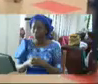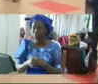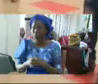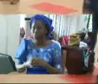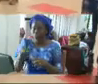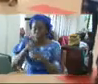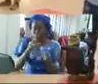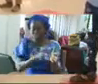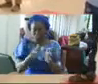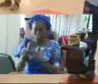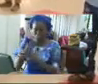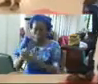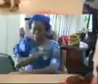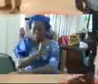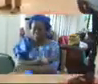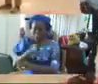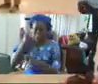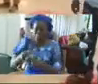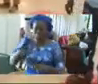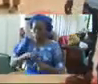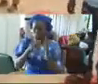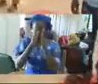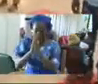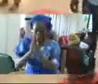In Jesus' mighty name, we have prayed.